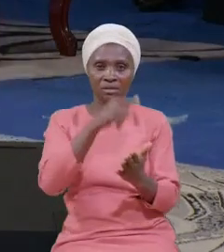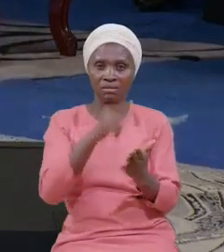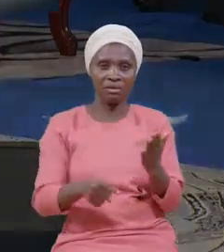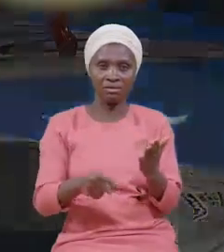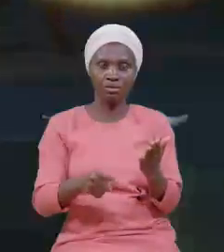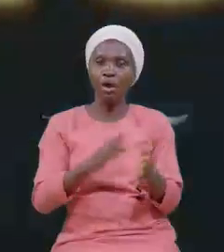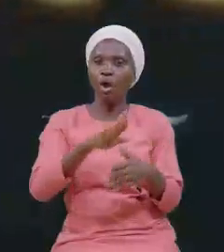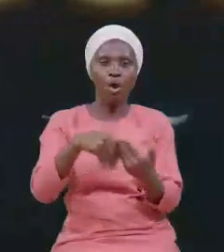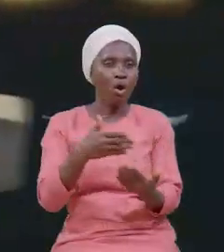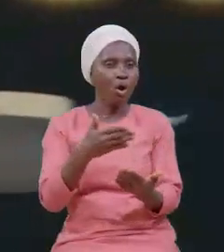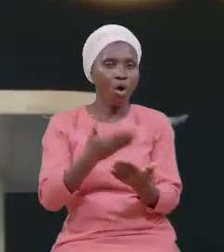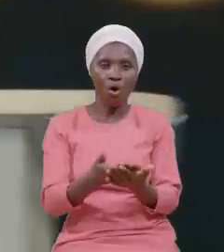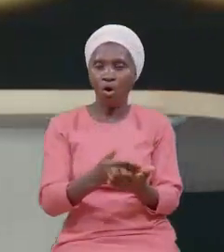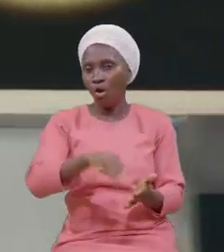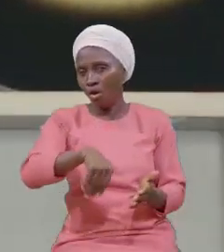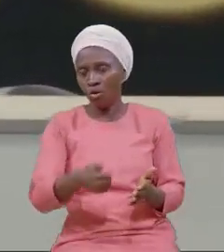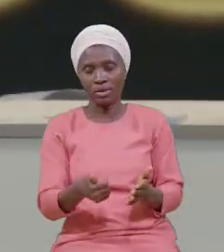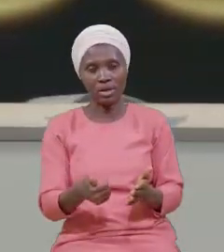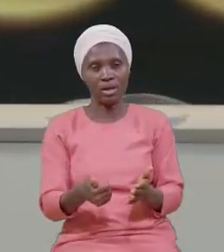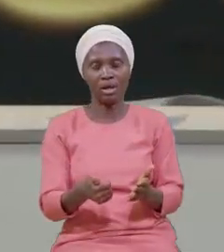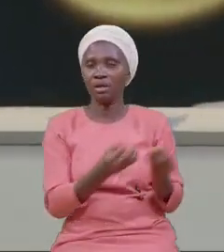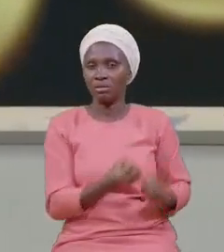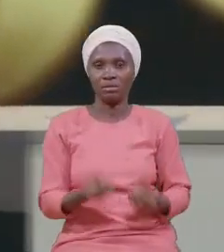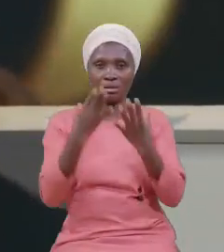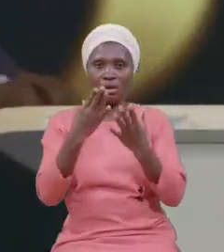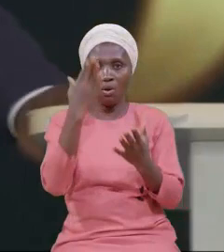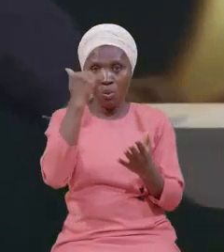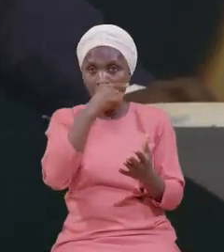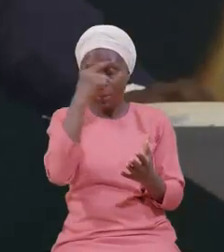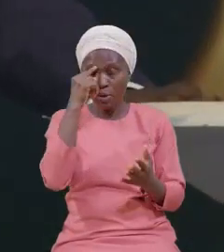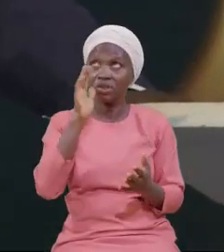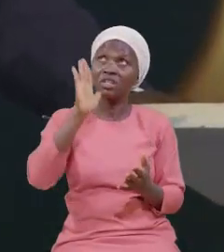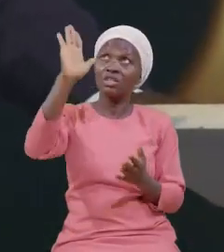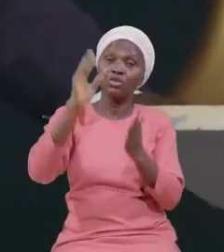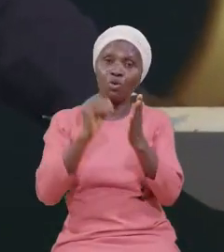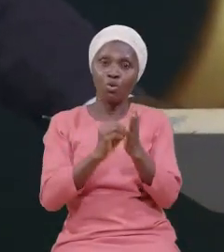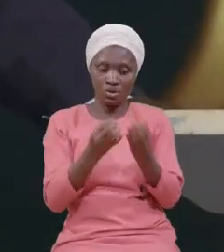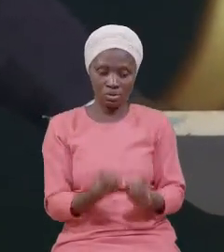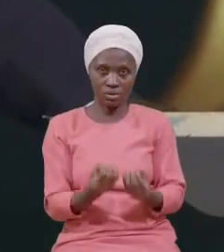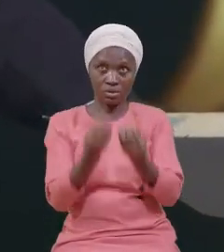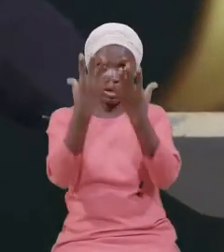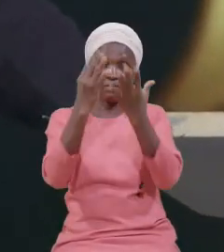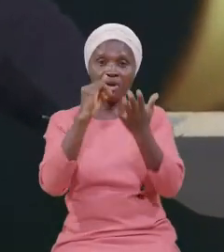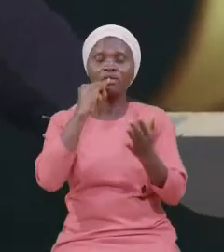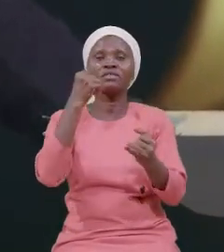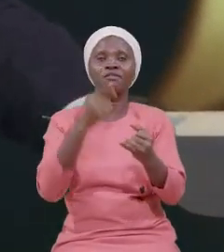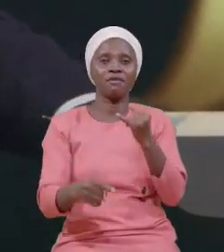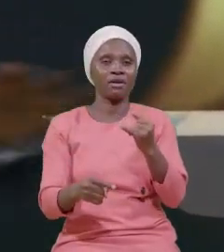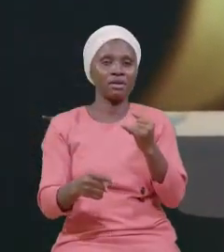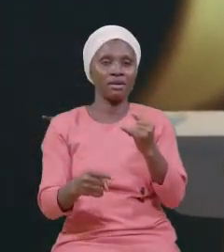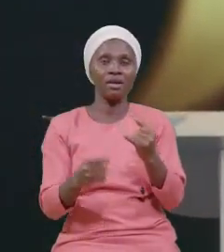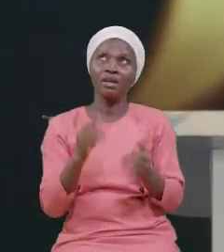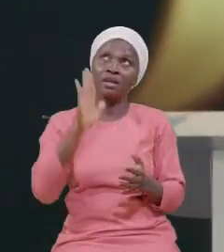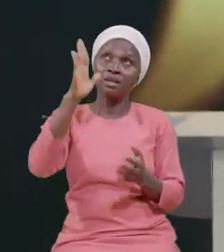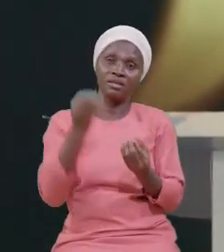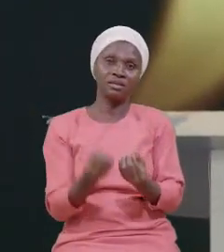his sacrifice is final, his sacrifice is full, and his sacrifice gives